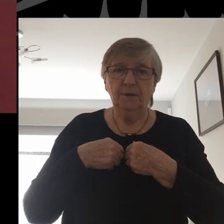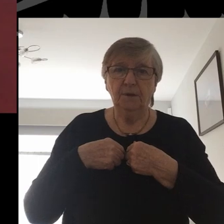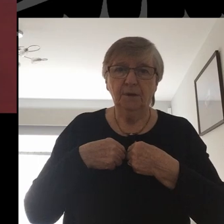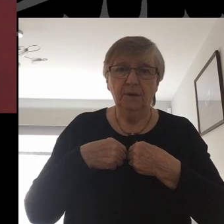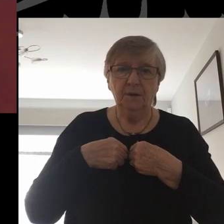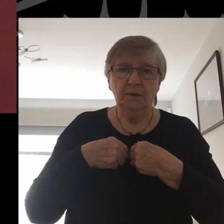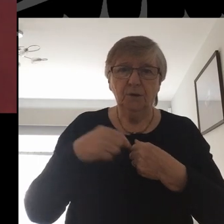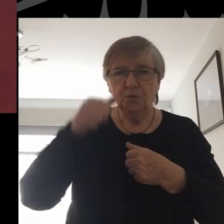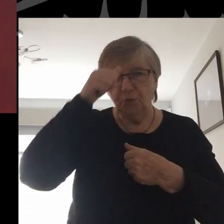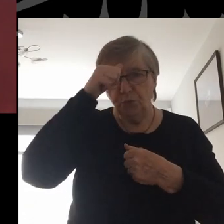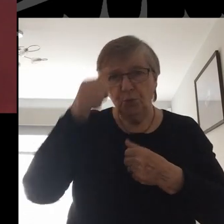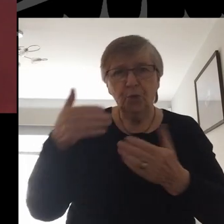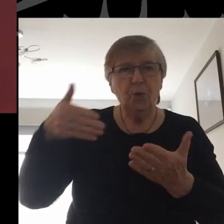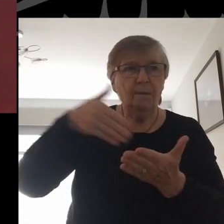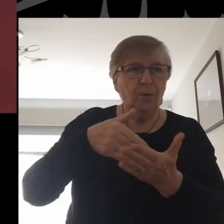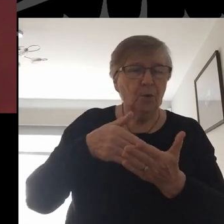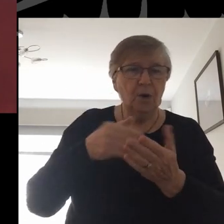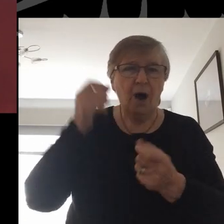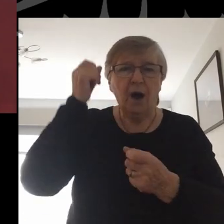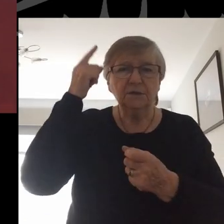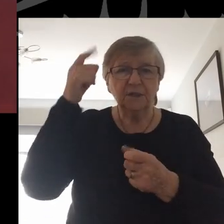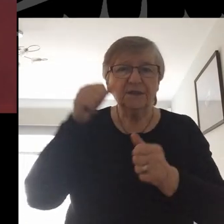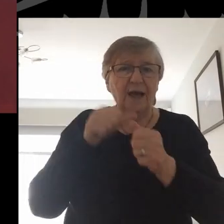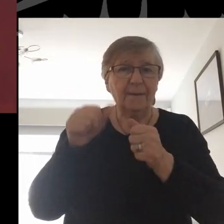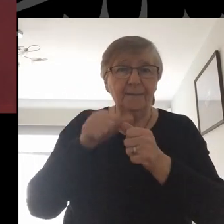to know more and understand better and